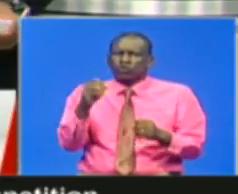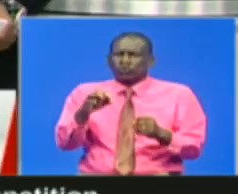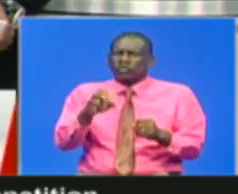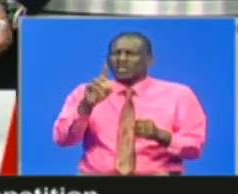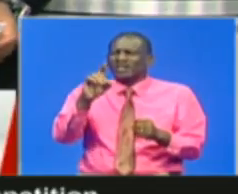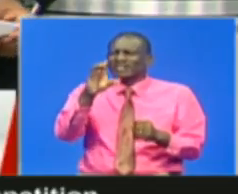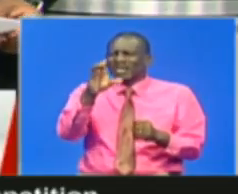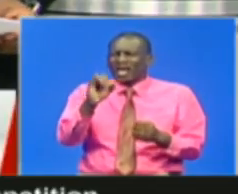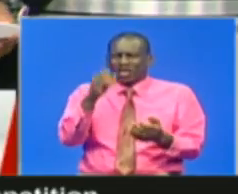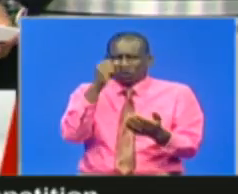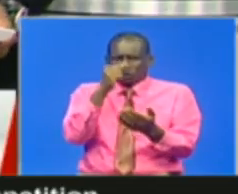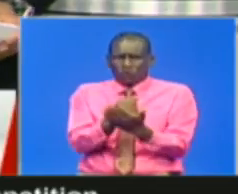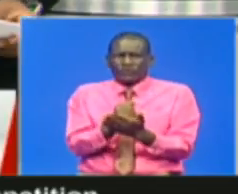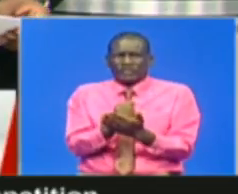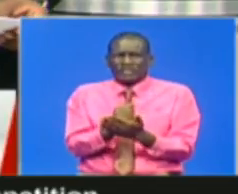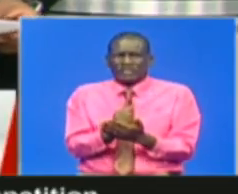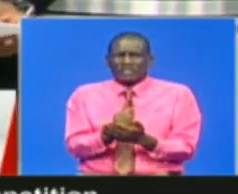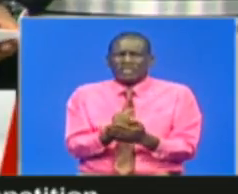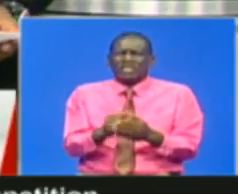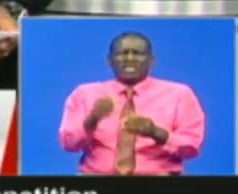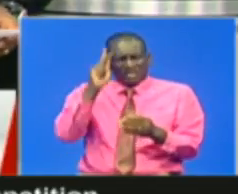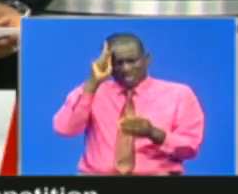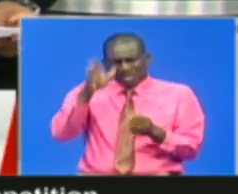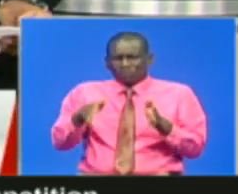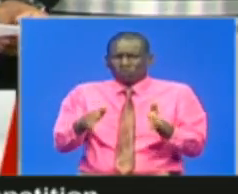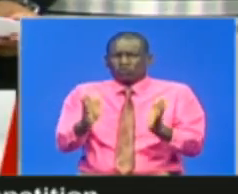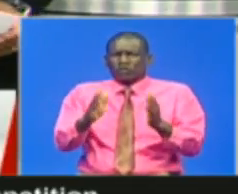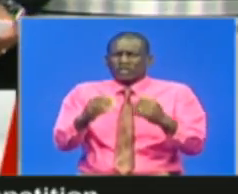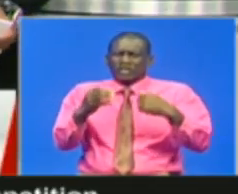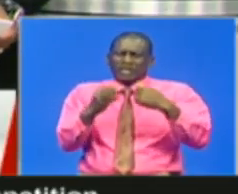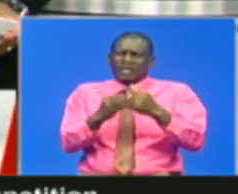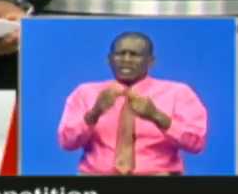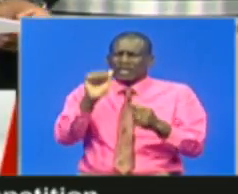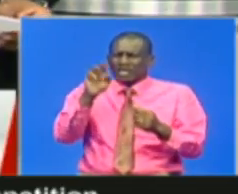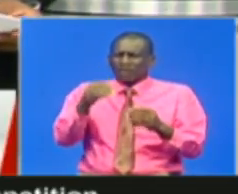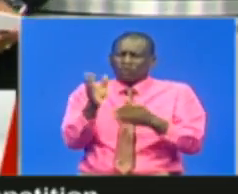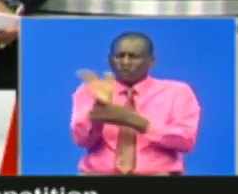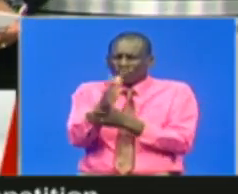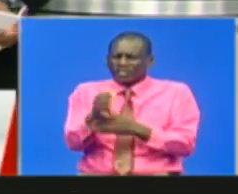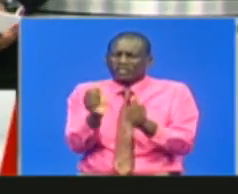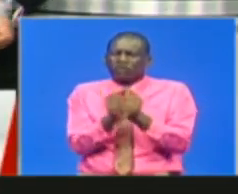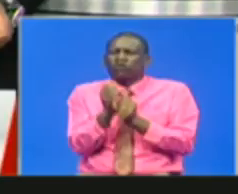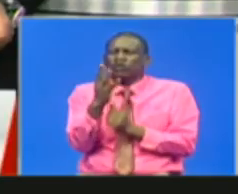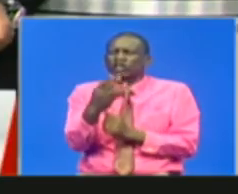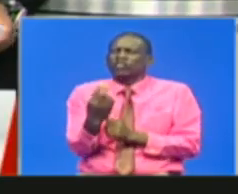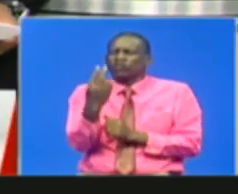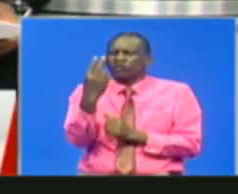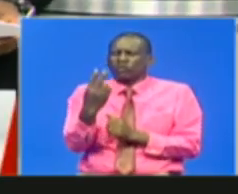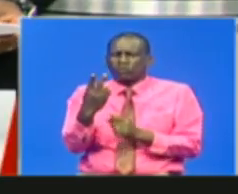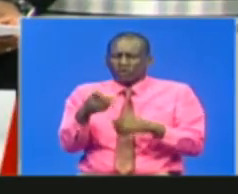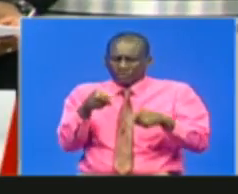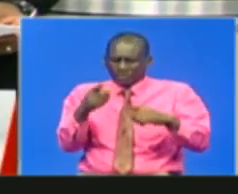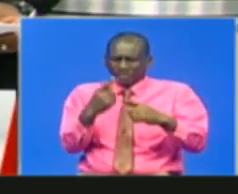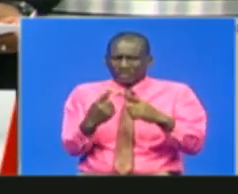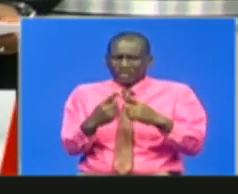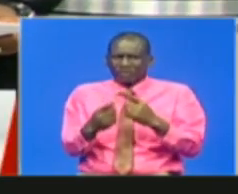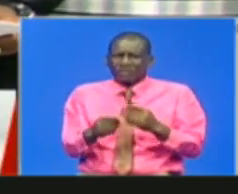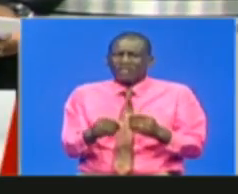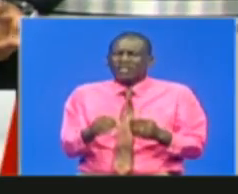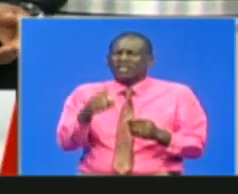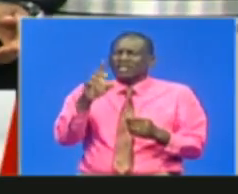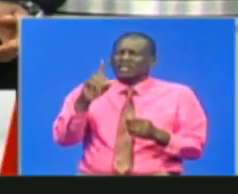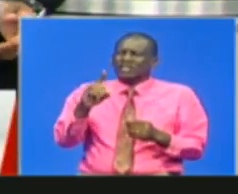Criminal Investigations headquarters along Kiambu Road at 8 a.m. on Thursday, the 14th of February this year. Detectives